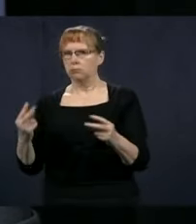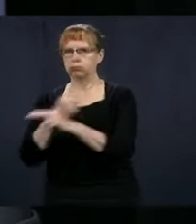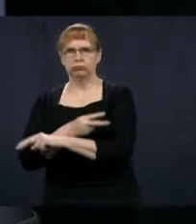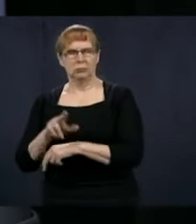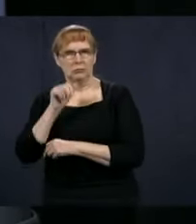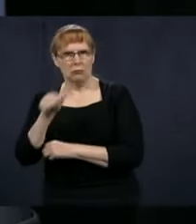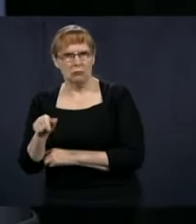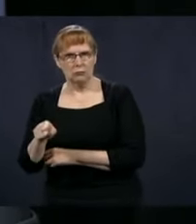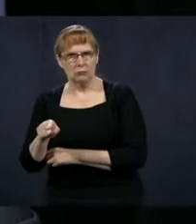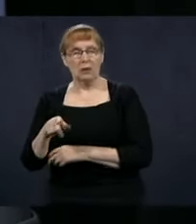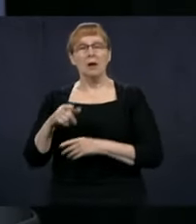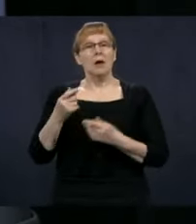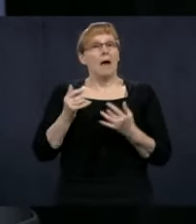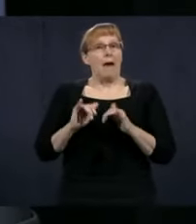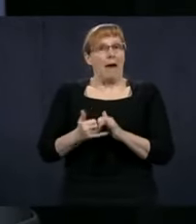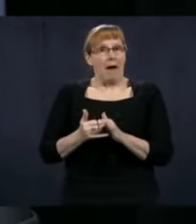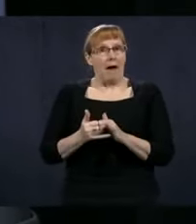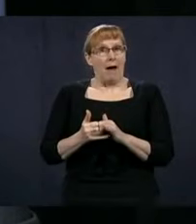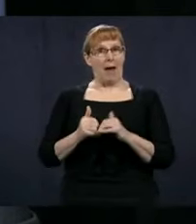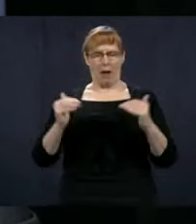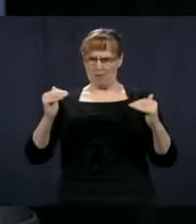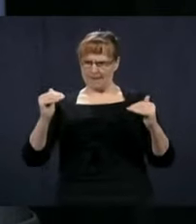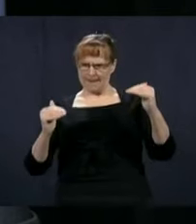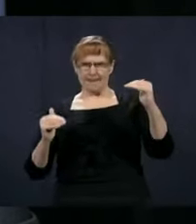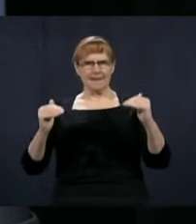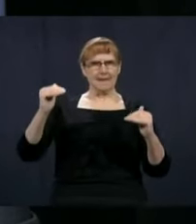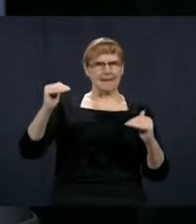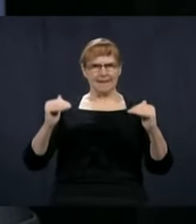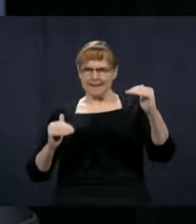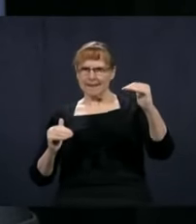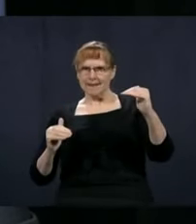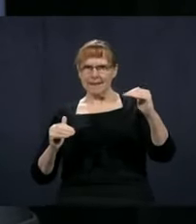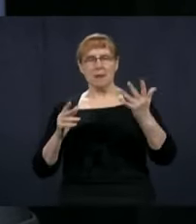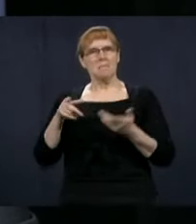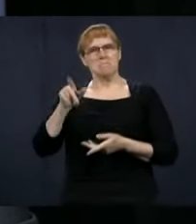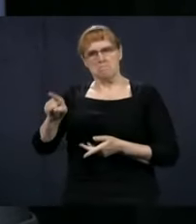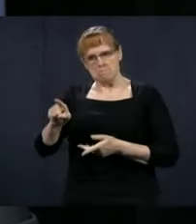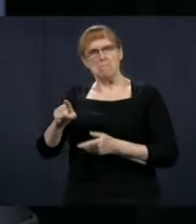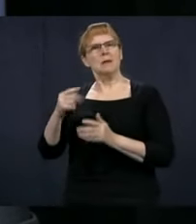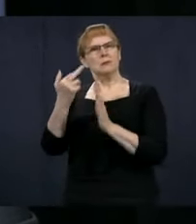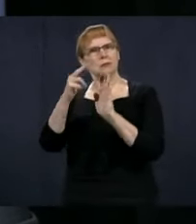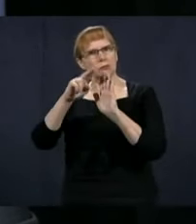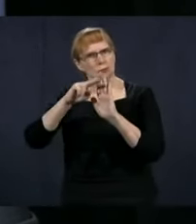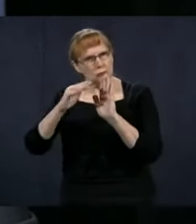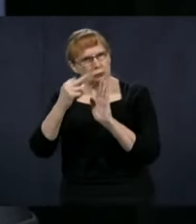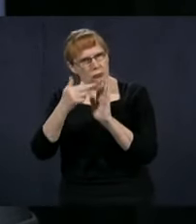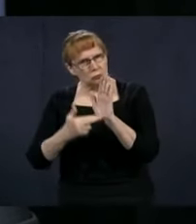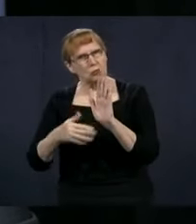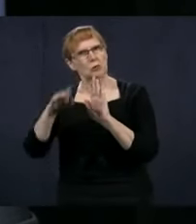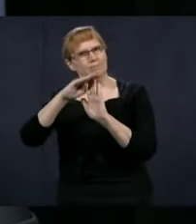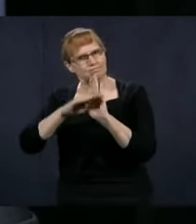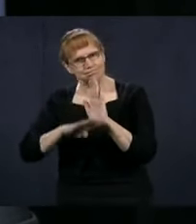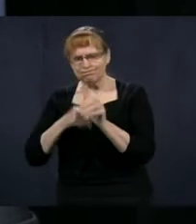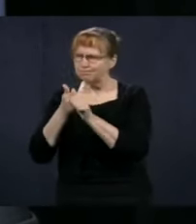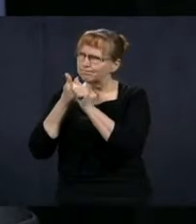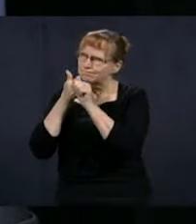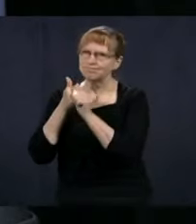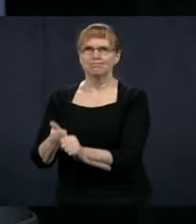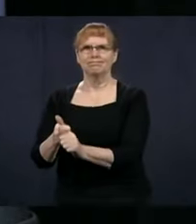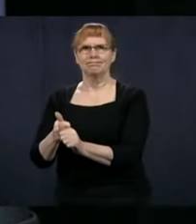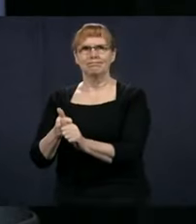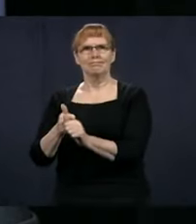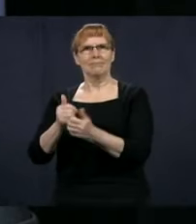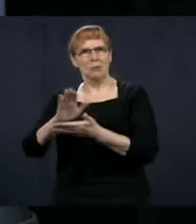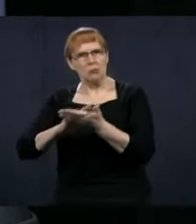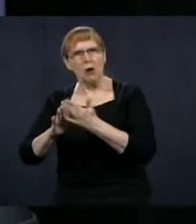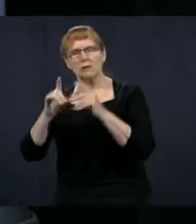and continue to respect public health instruction. And to restart our economy, among